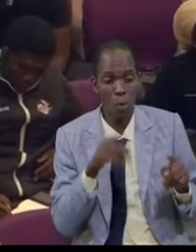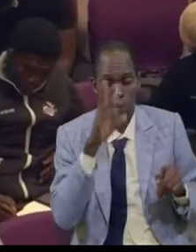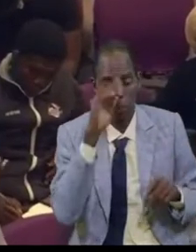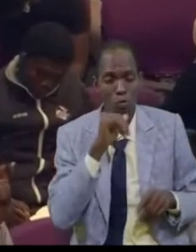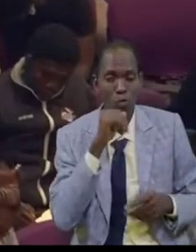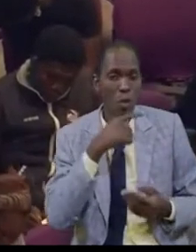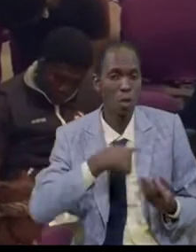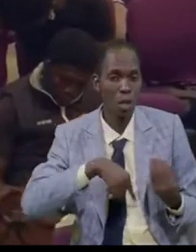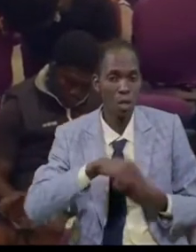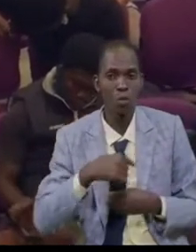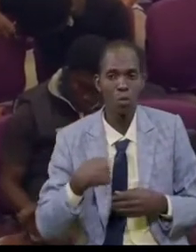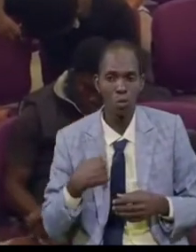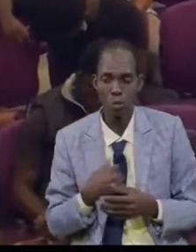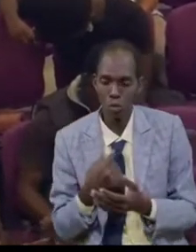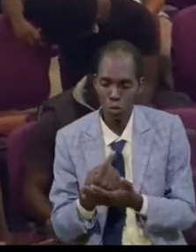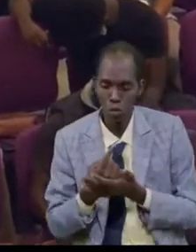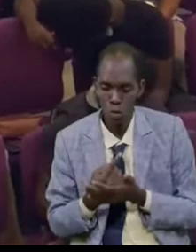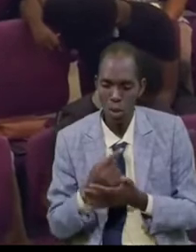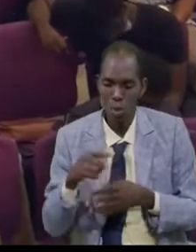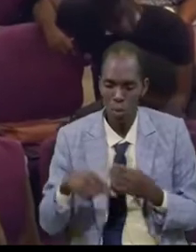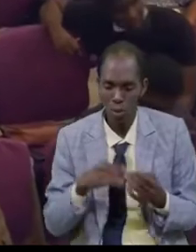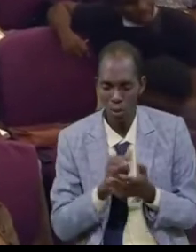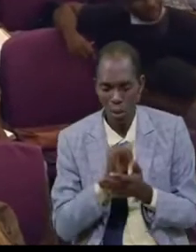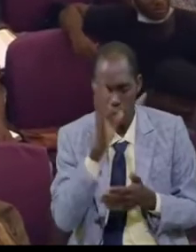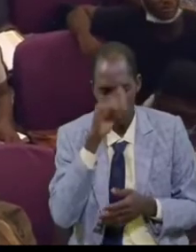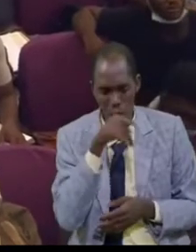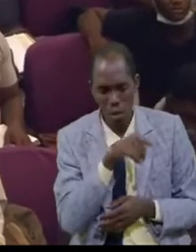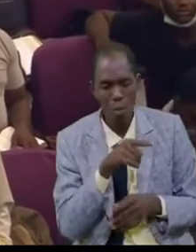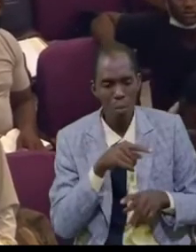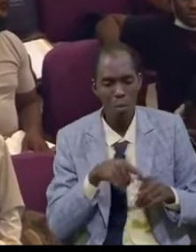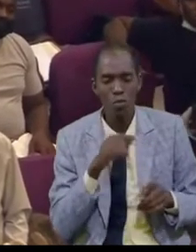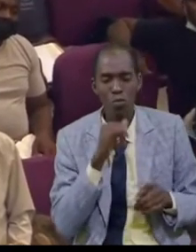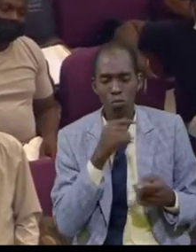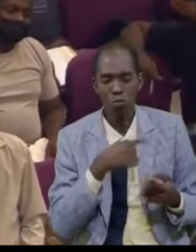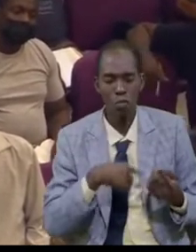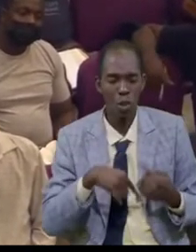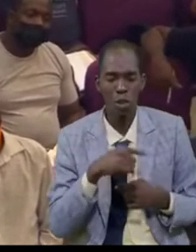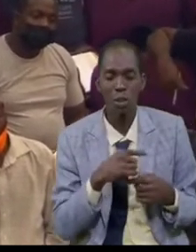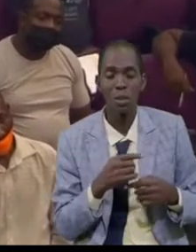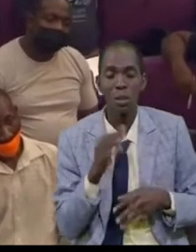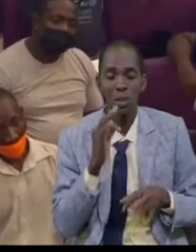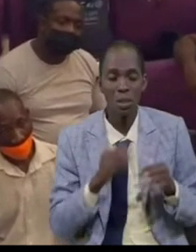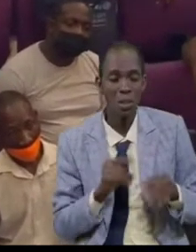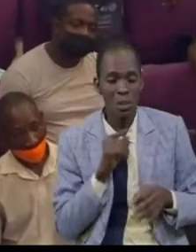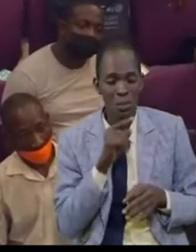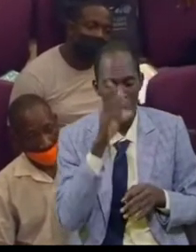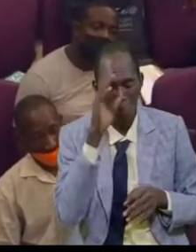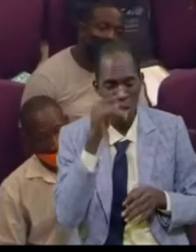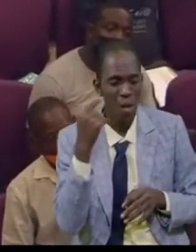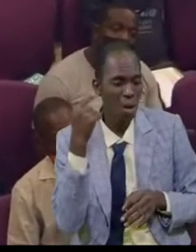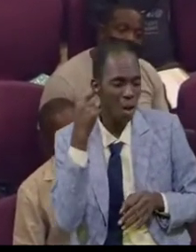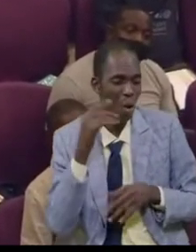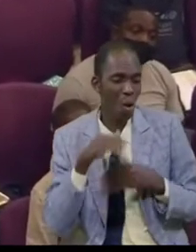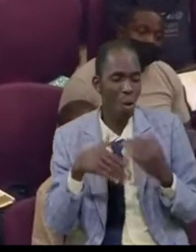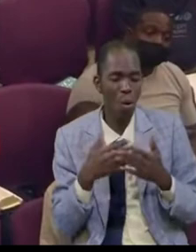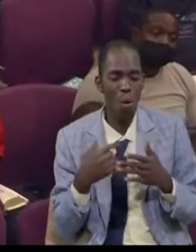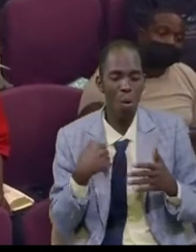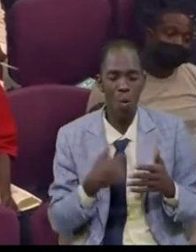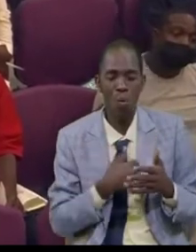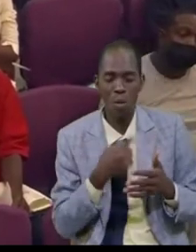and we're discussing about him. If he happens to hear all that we're saying here, will